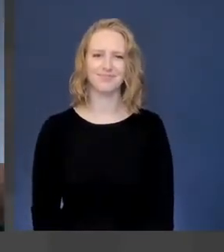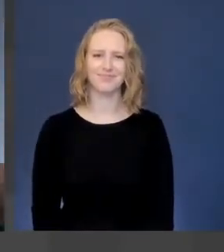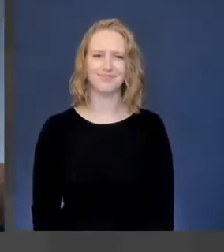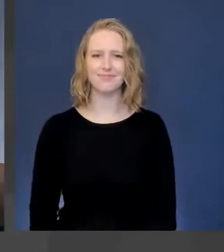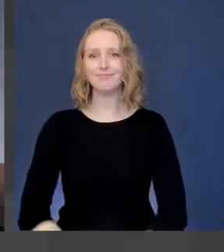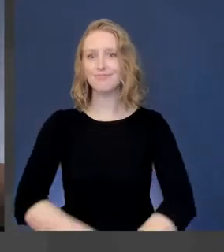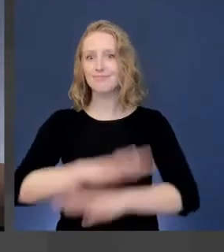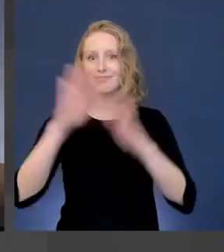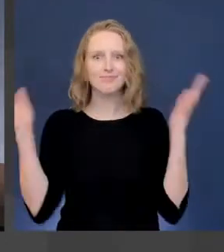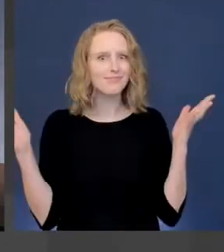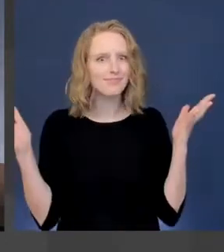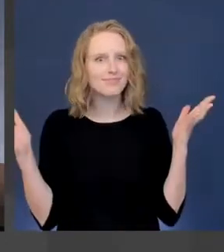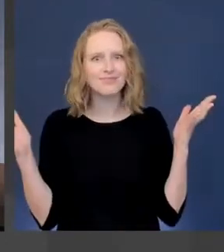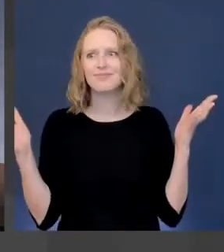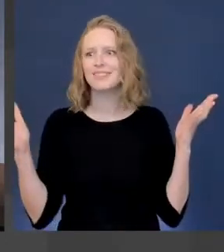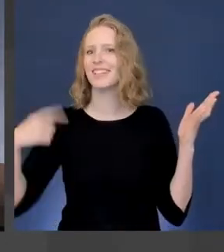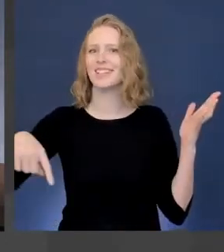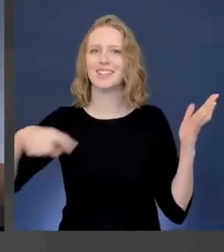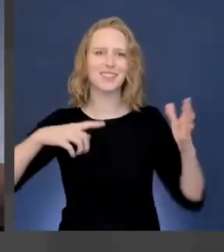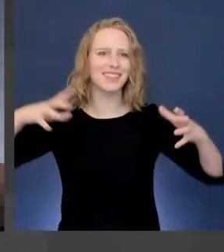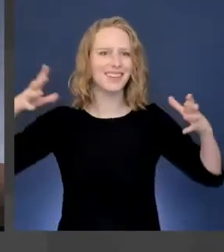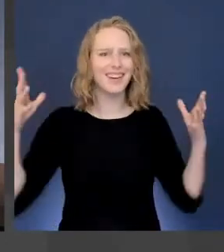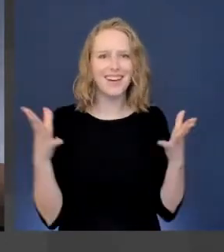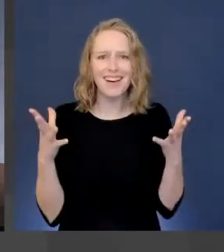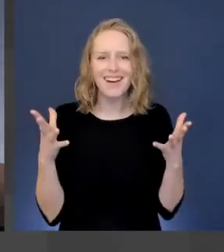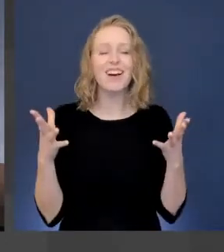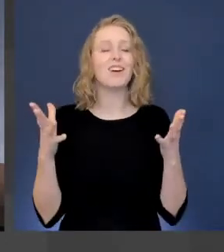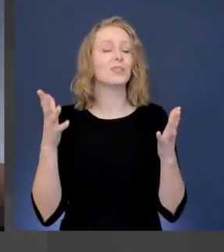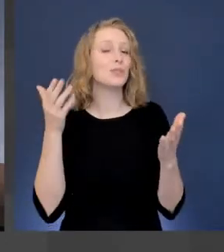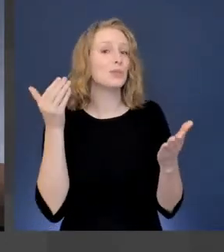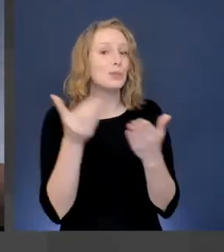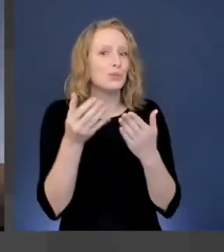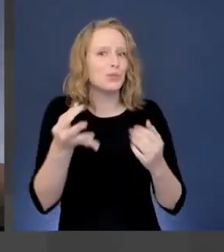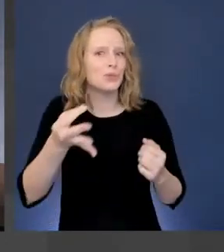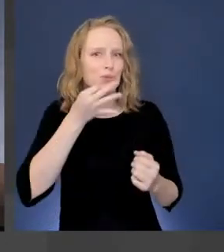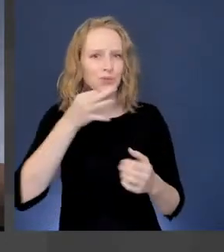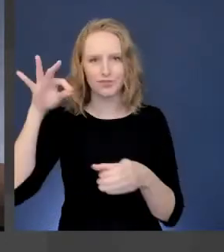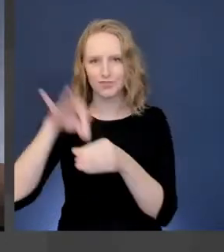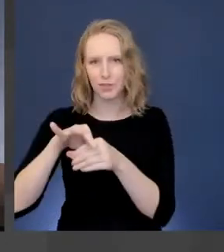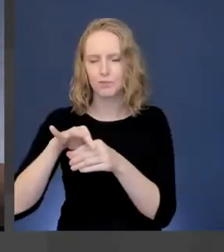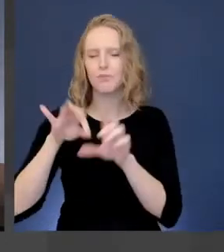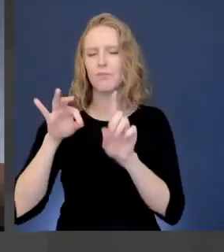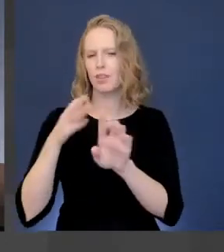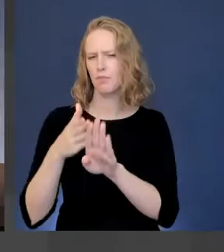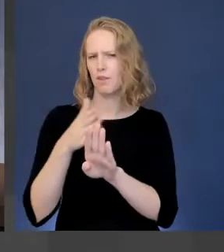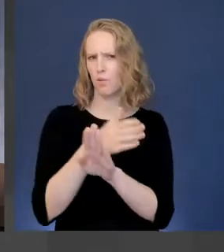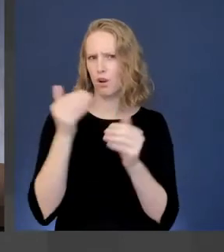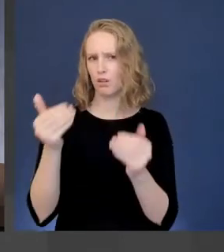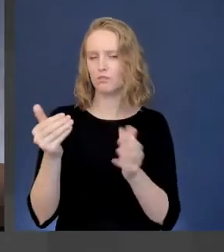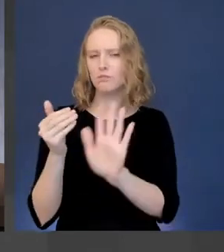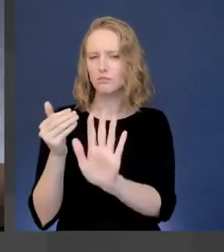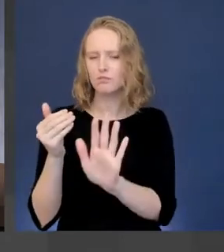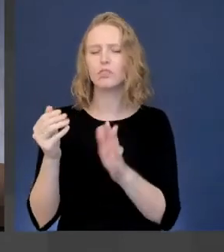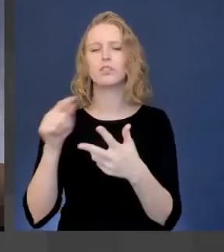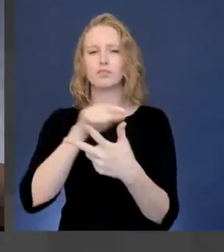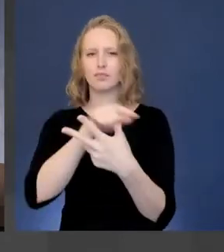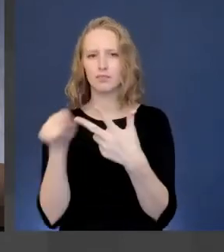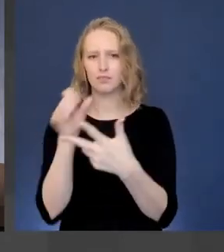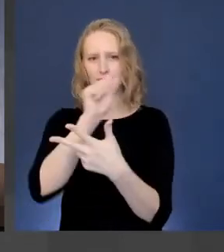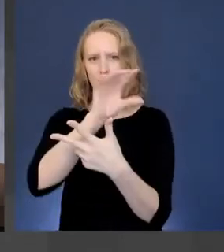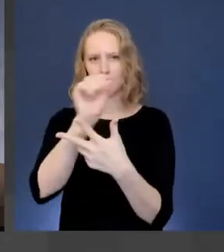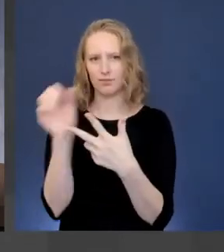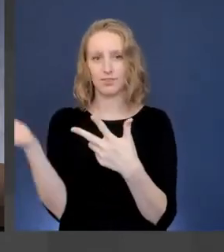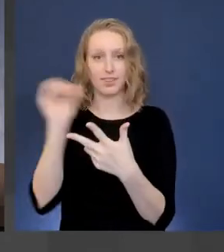Here we go. It's almost time to vote. Before we do though, let's take a quick look at your choices once